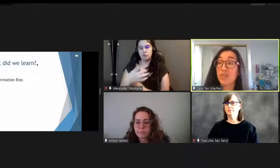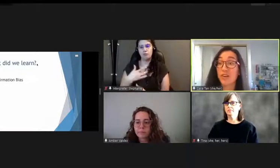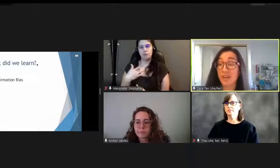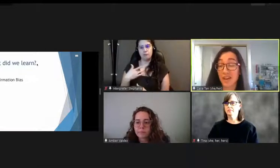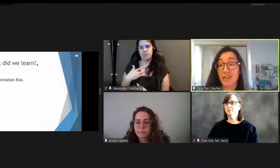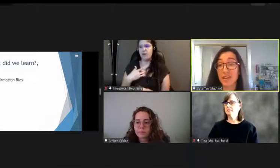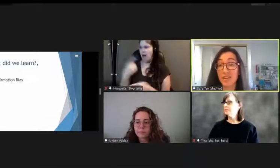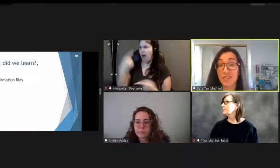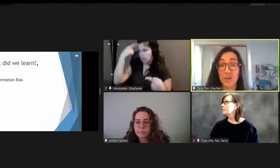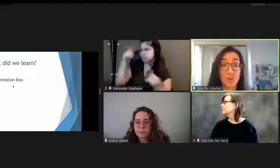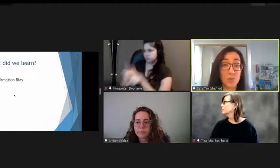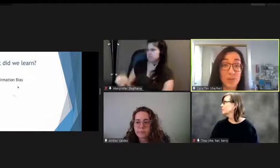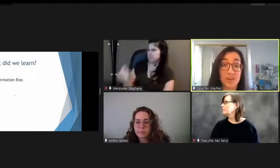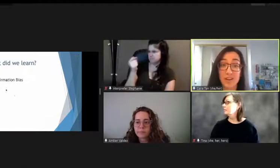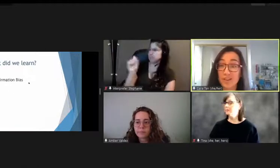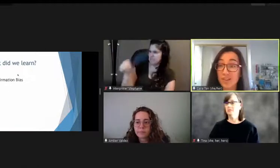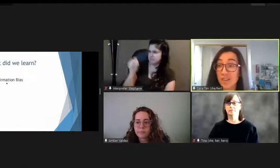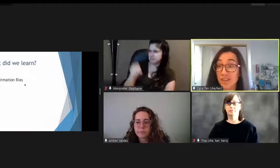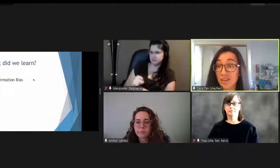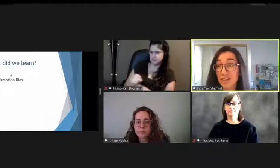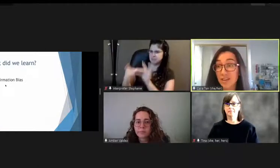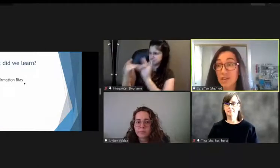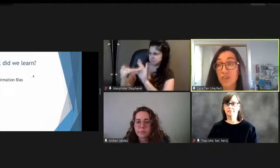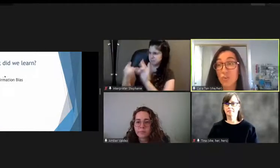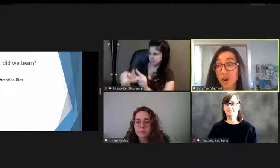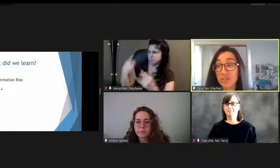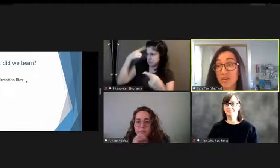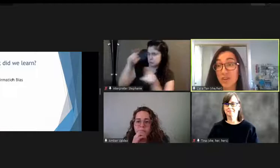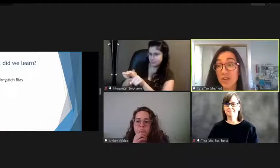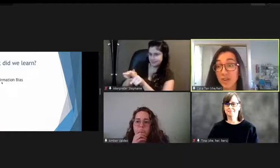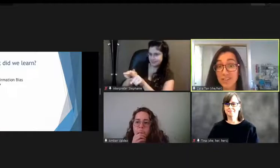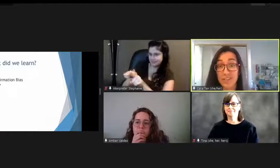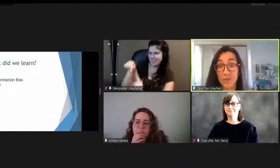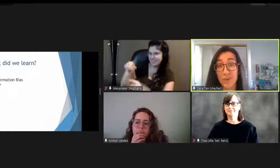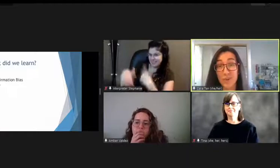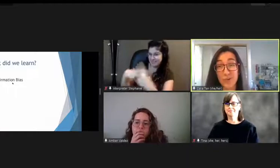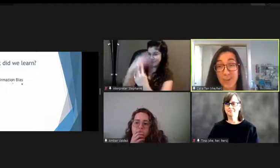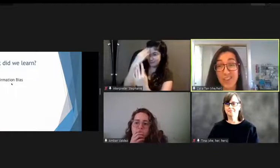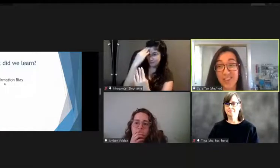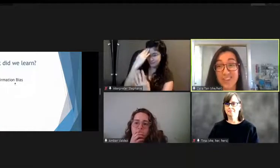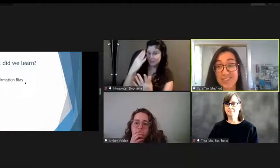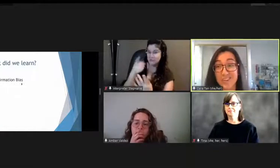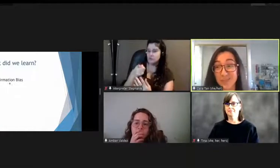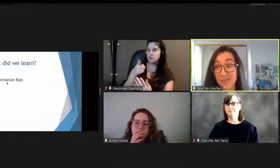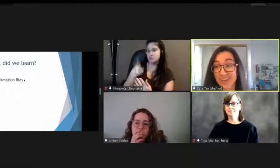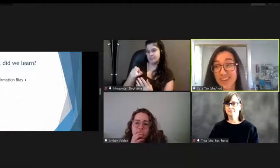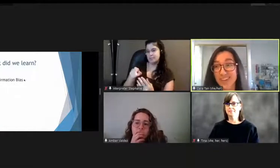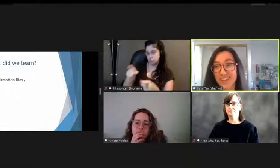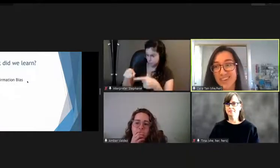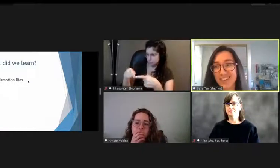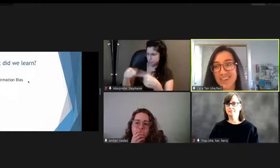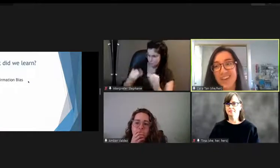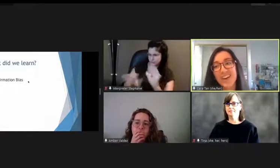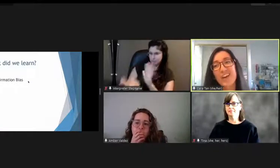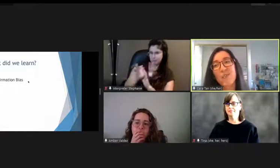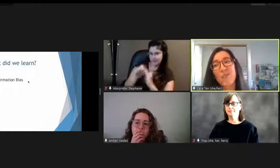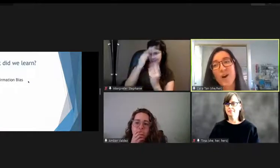Because again, it is our human tendency to want to be correct, and we do it by looking for information that